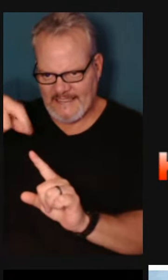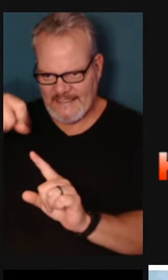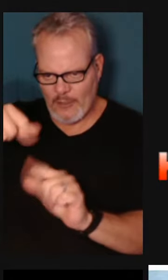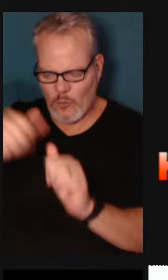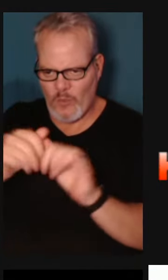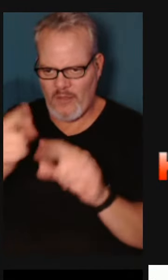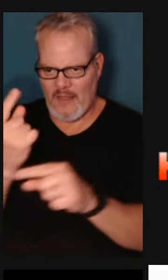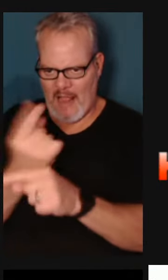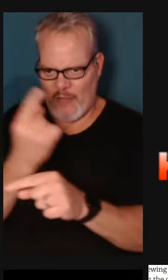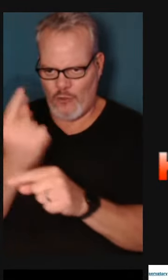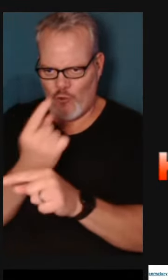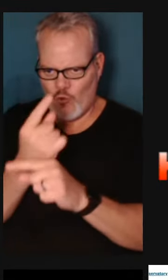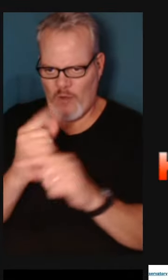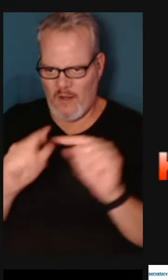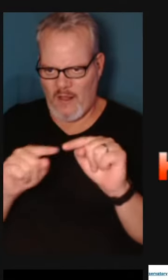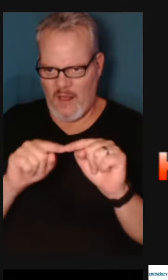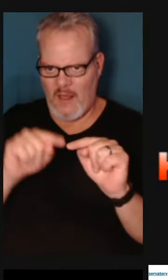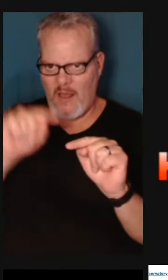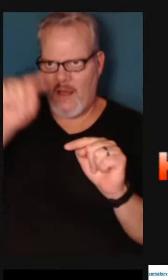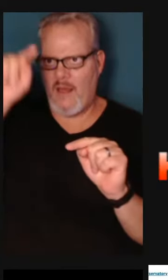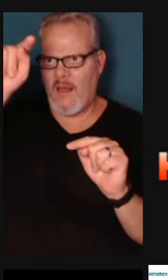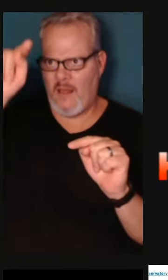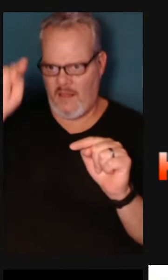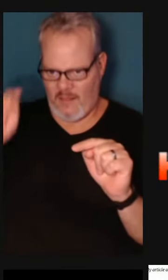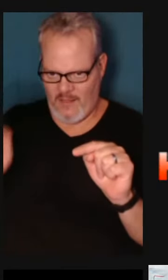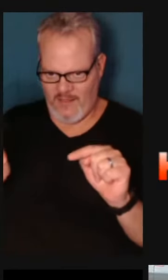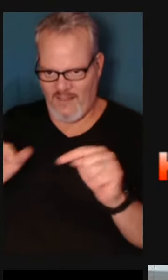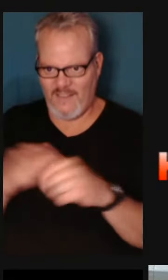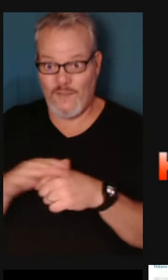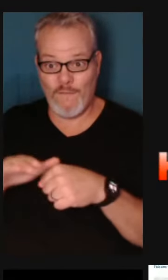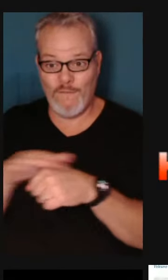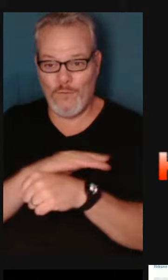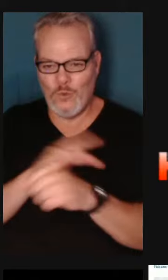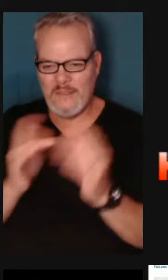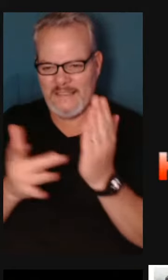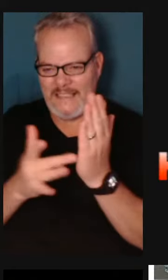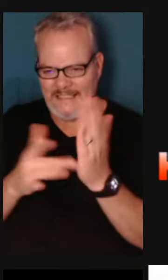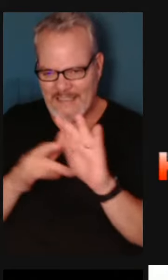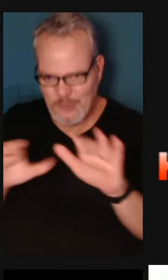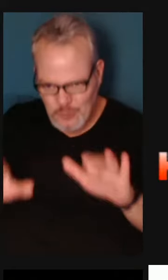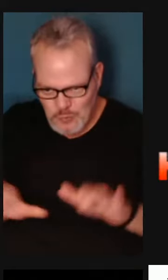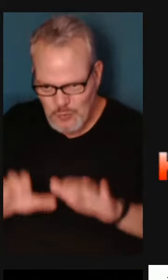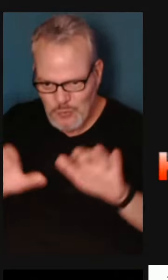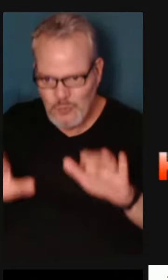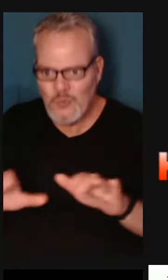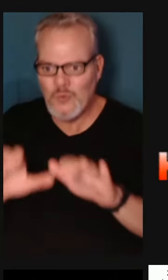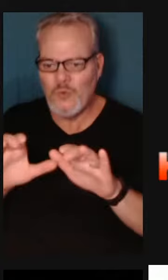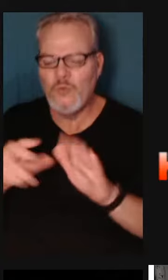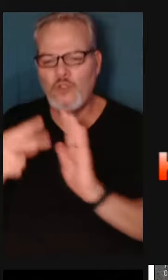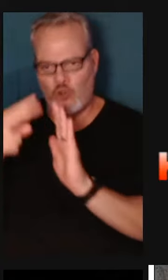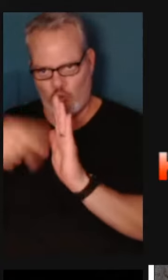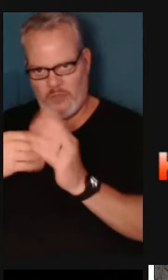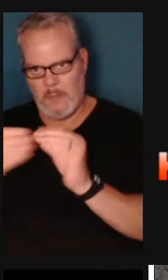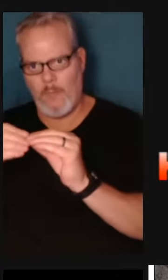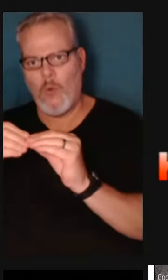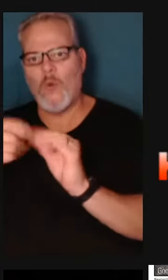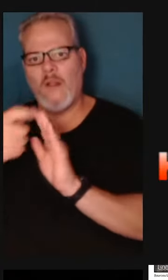measurement on. They go through a whole technique to get that, which you can read more about in the article here.